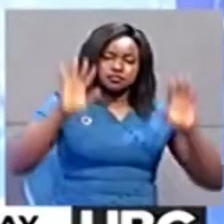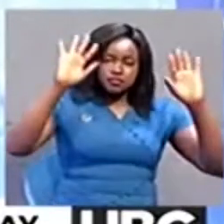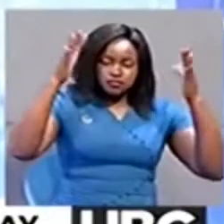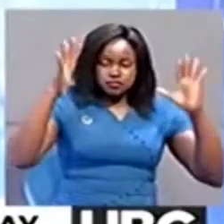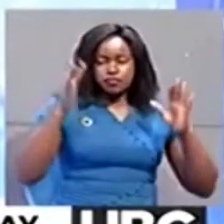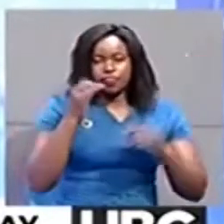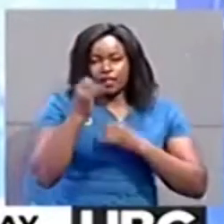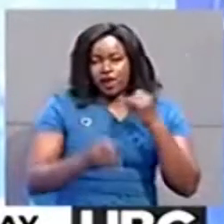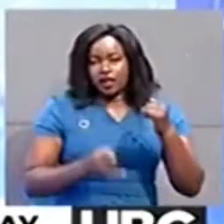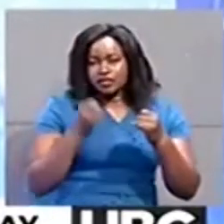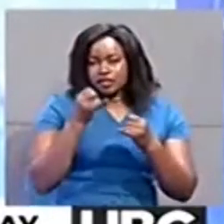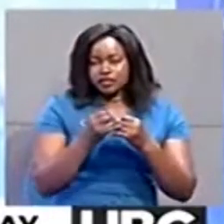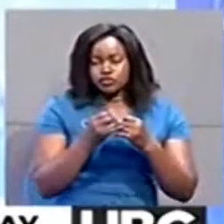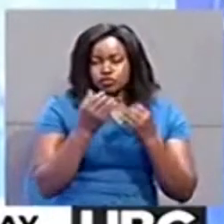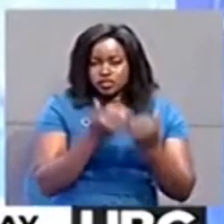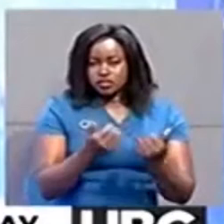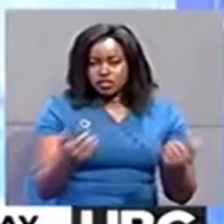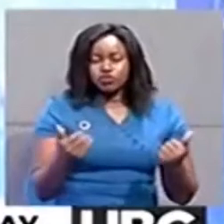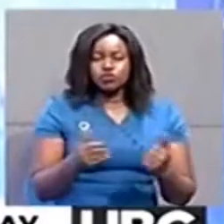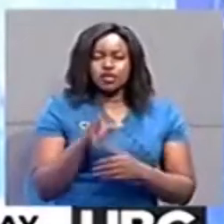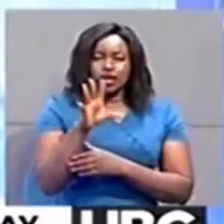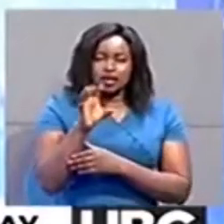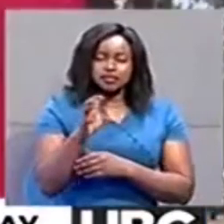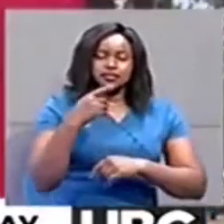mark the International Childhood Cancer Day.